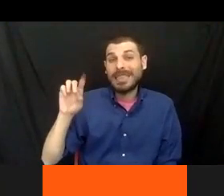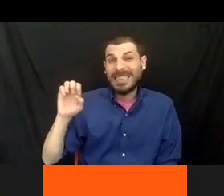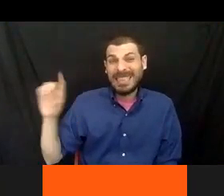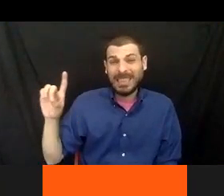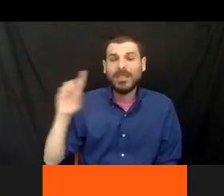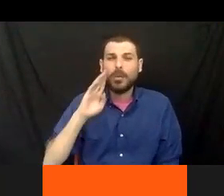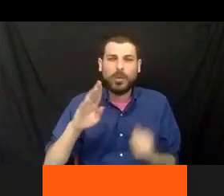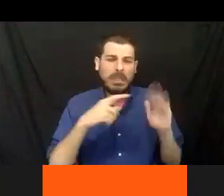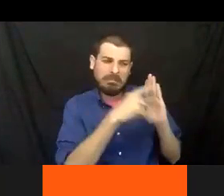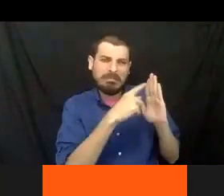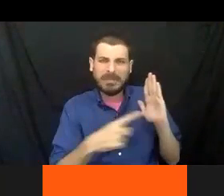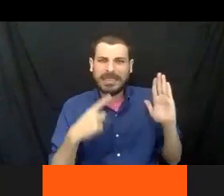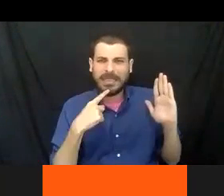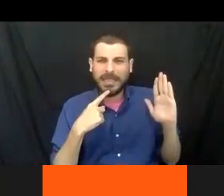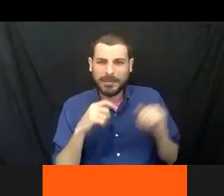Now